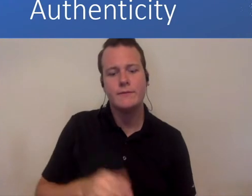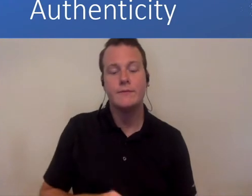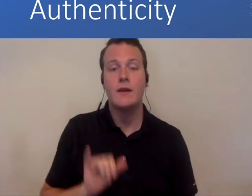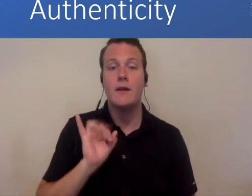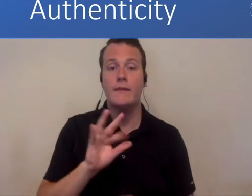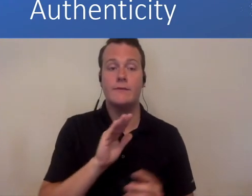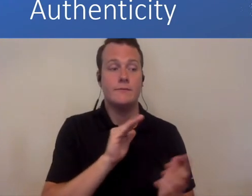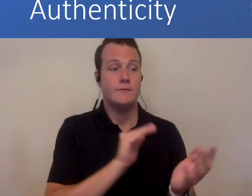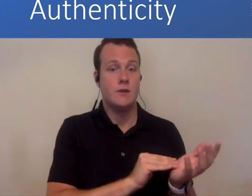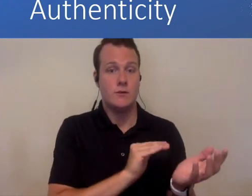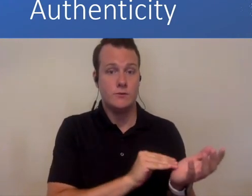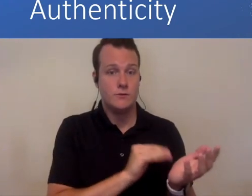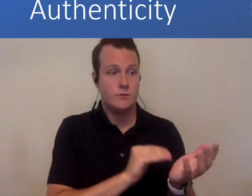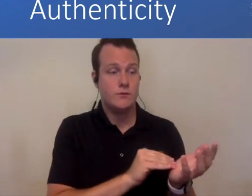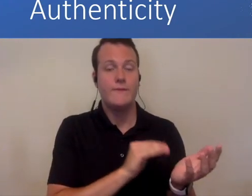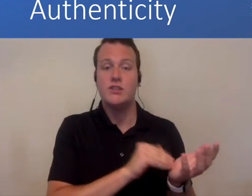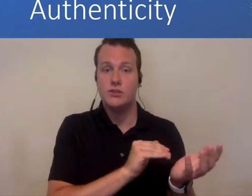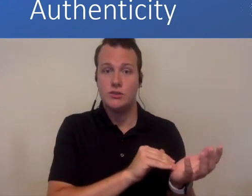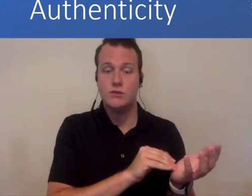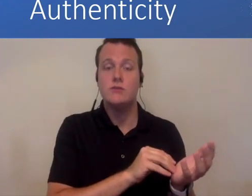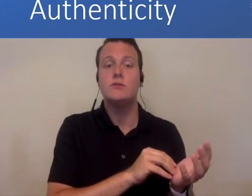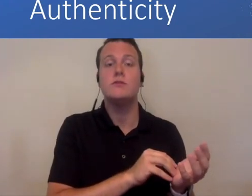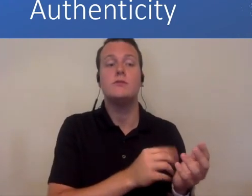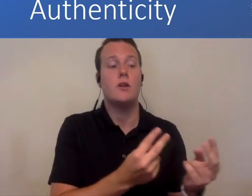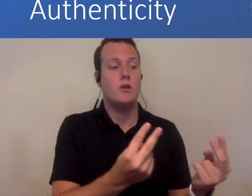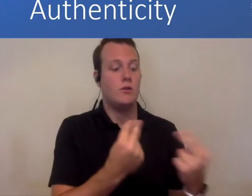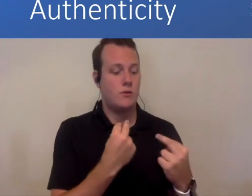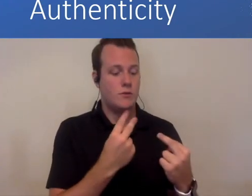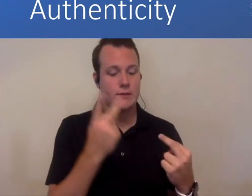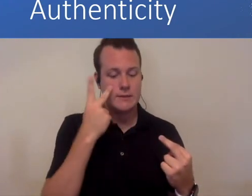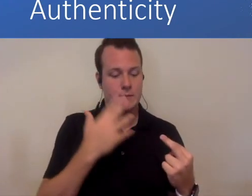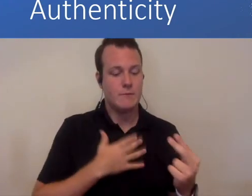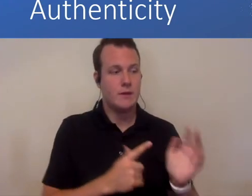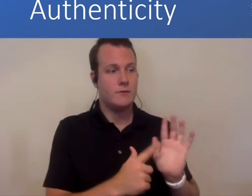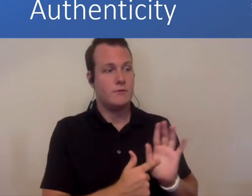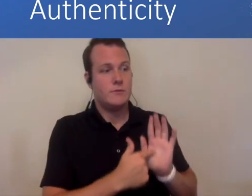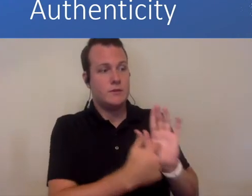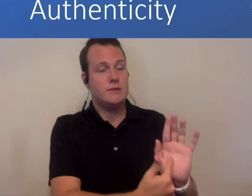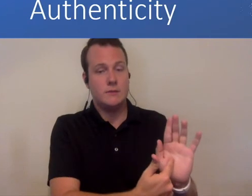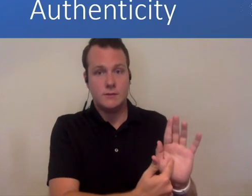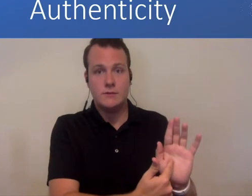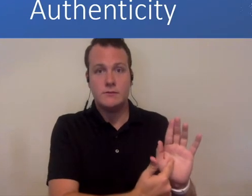If the physician sees who you are and what you represent,